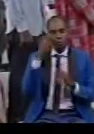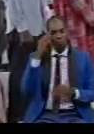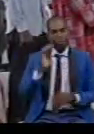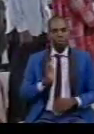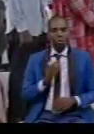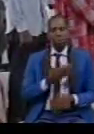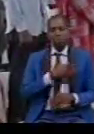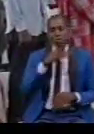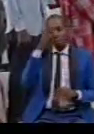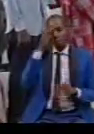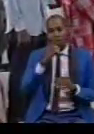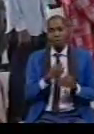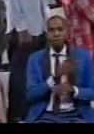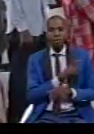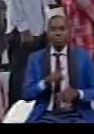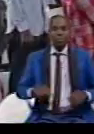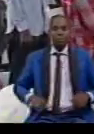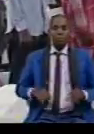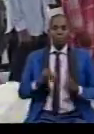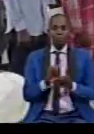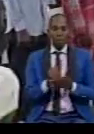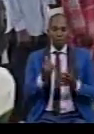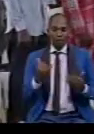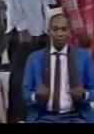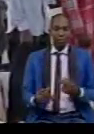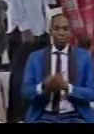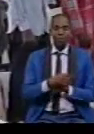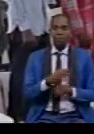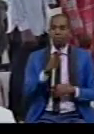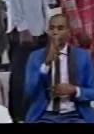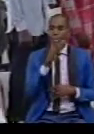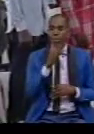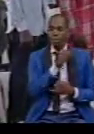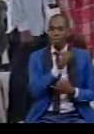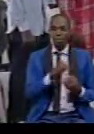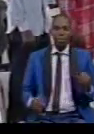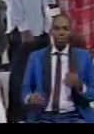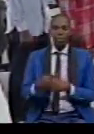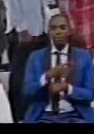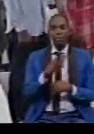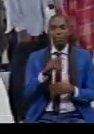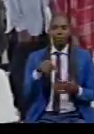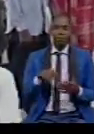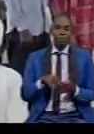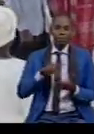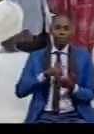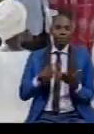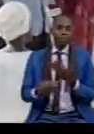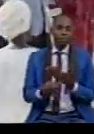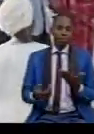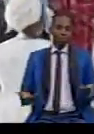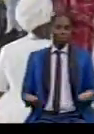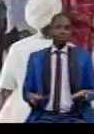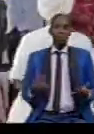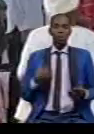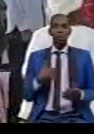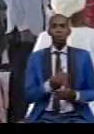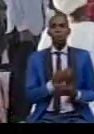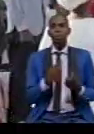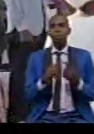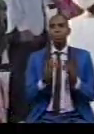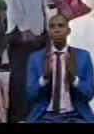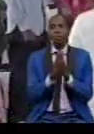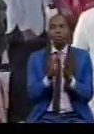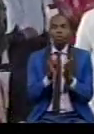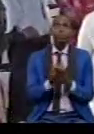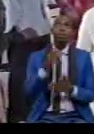says, I give you power over all the power of the enemy, and nothing shall